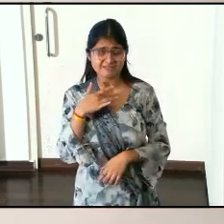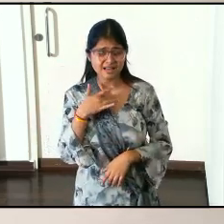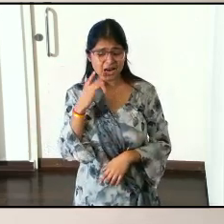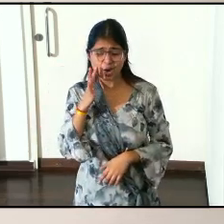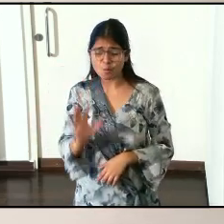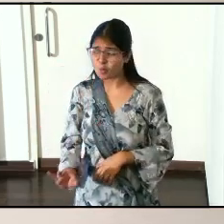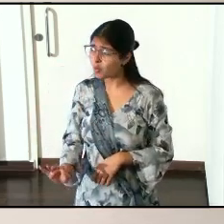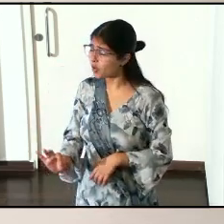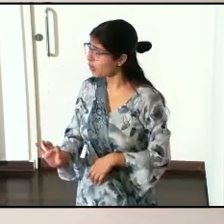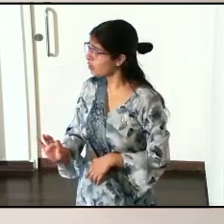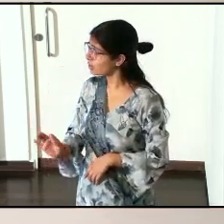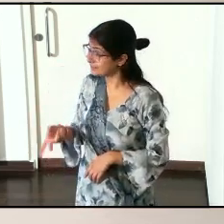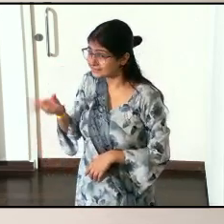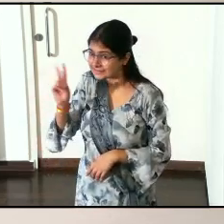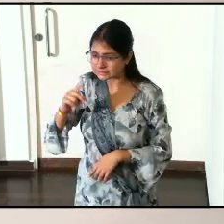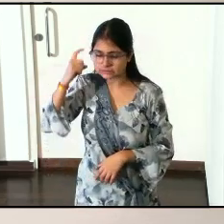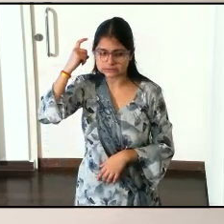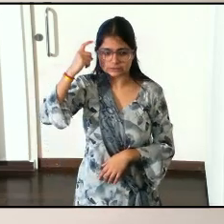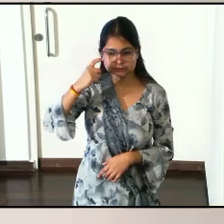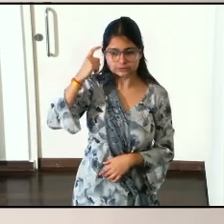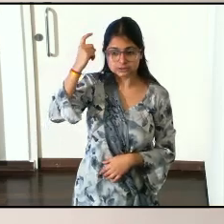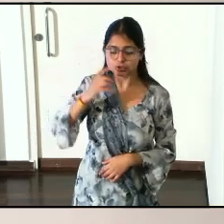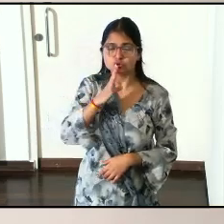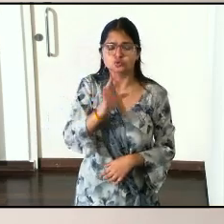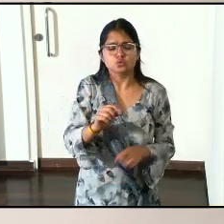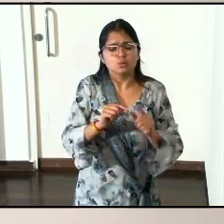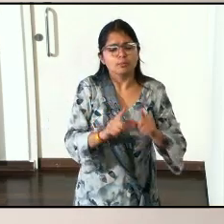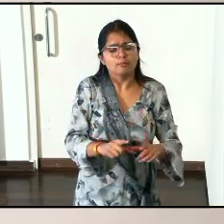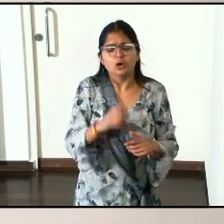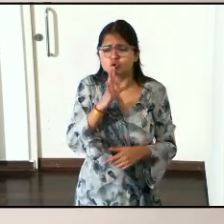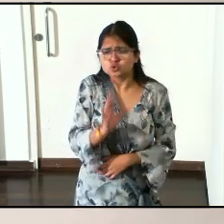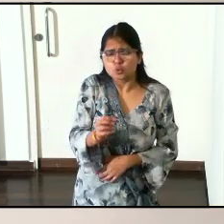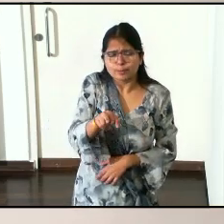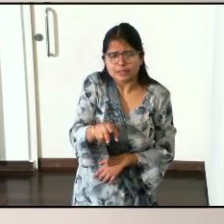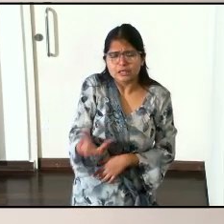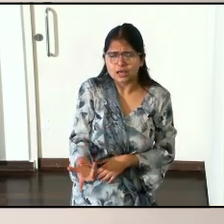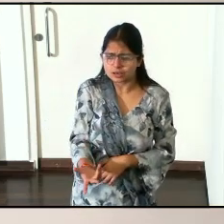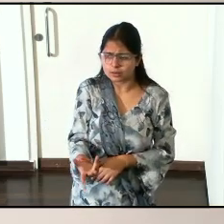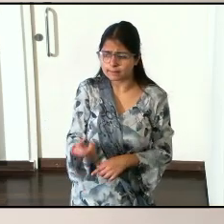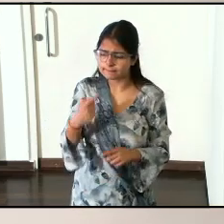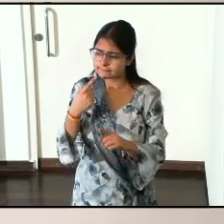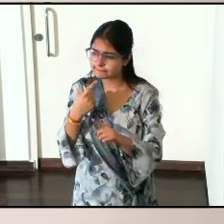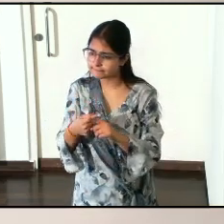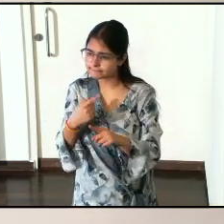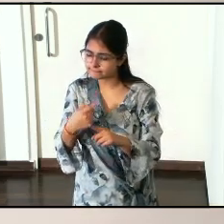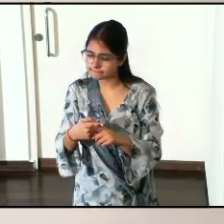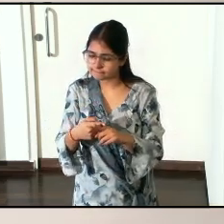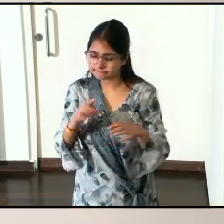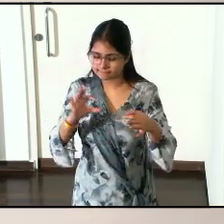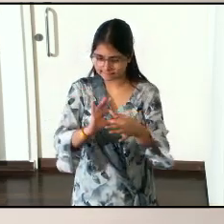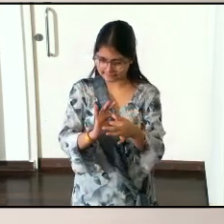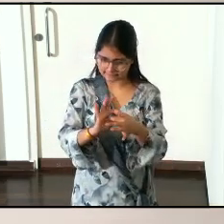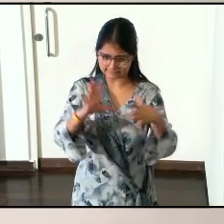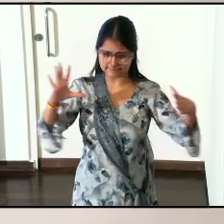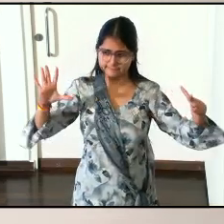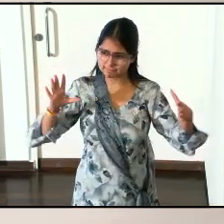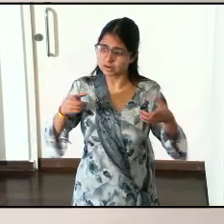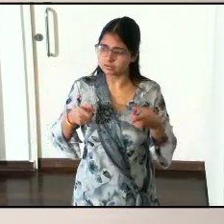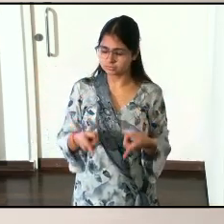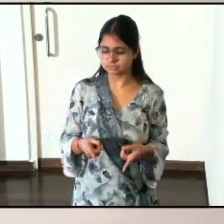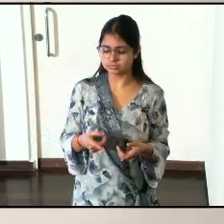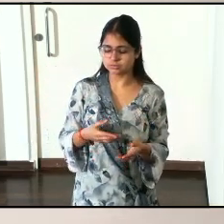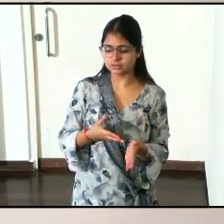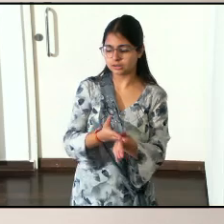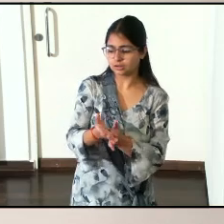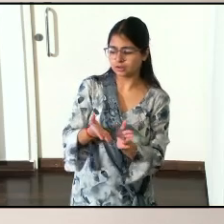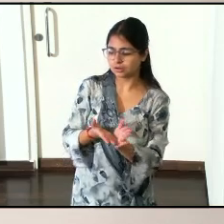to rethink the idea of authenticity and perhaps sort of detach it from this kind of way in